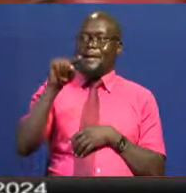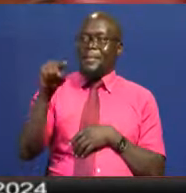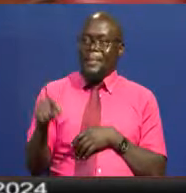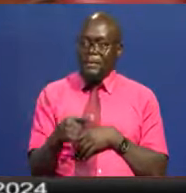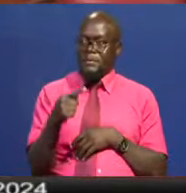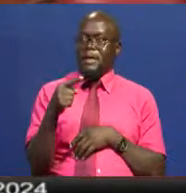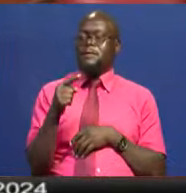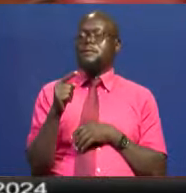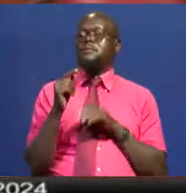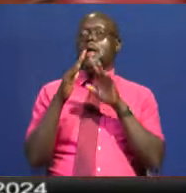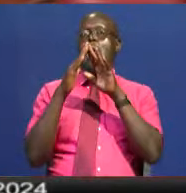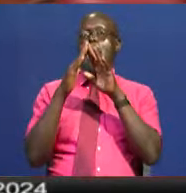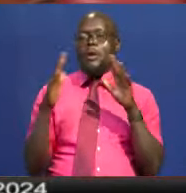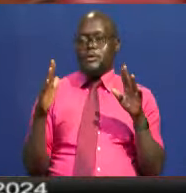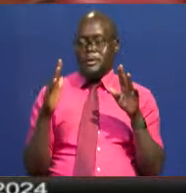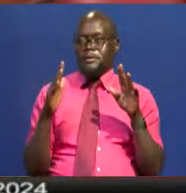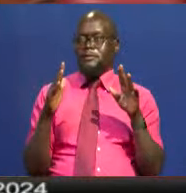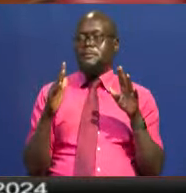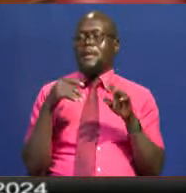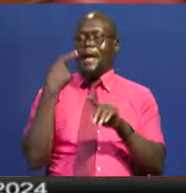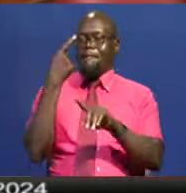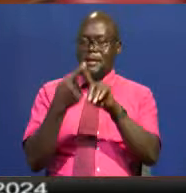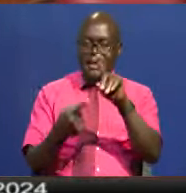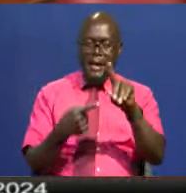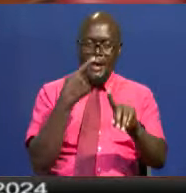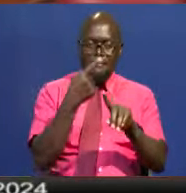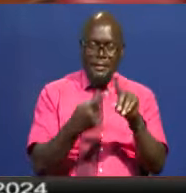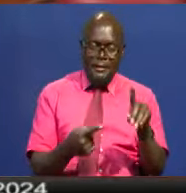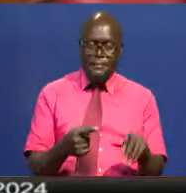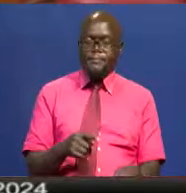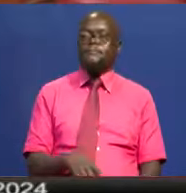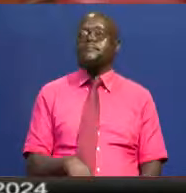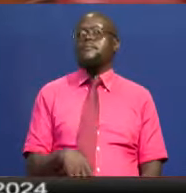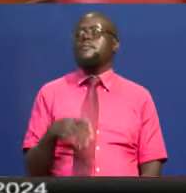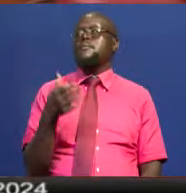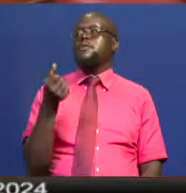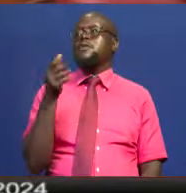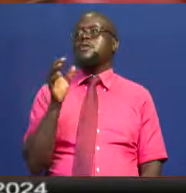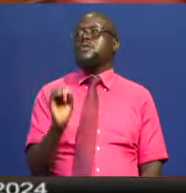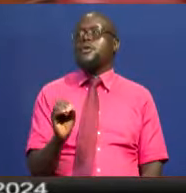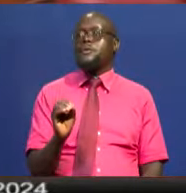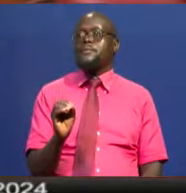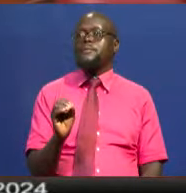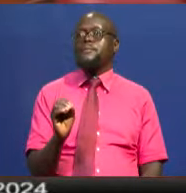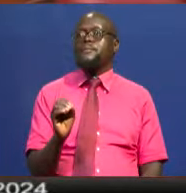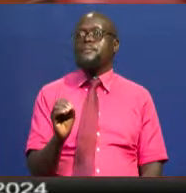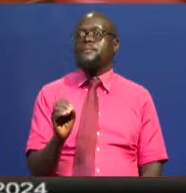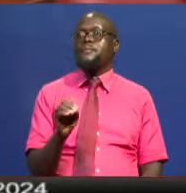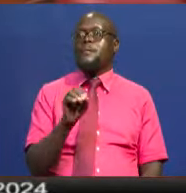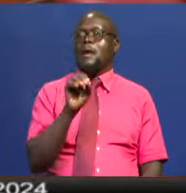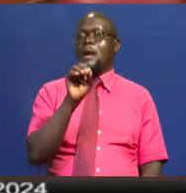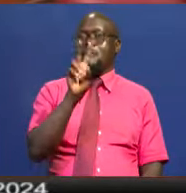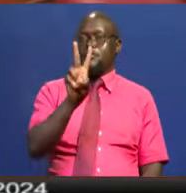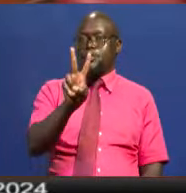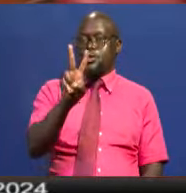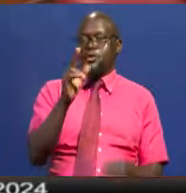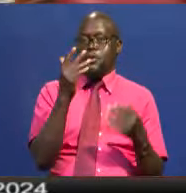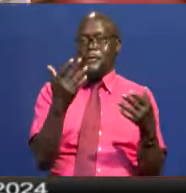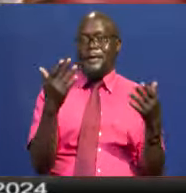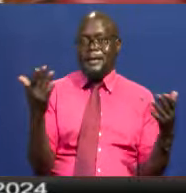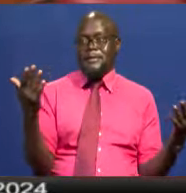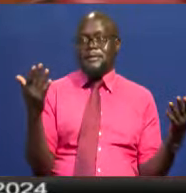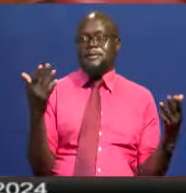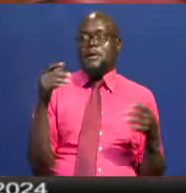250,000 new units per year. So there are two things